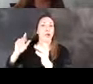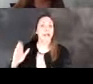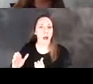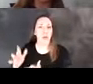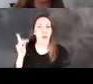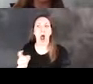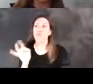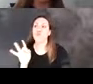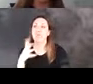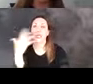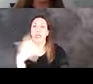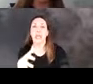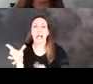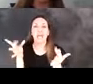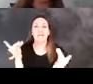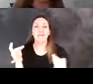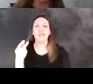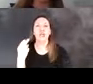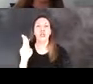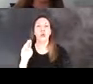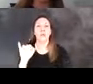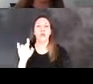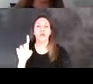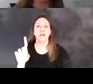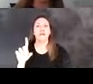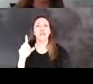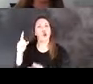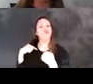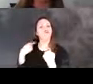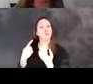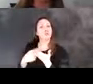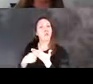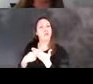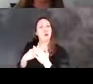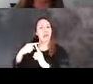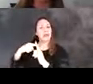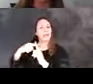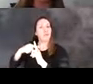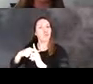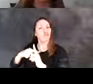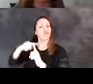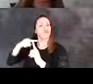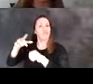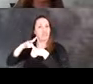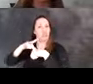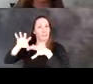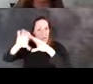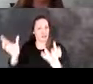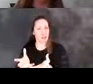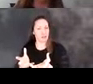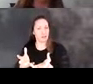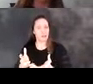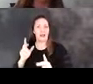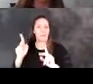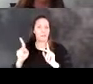which we talked about a little bit from from just the general increase in heat of the planet, will dissuade people from